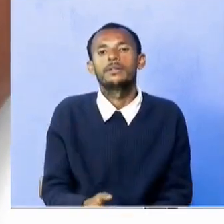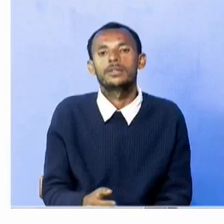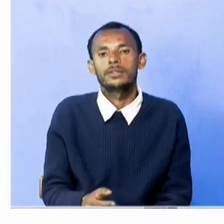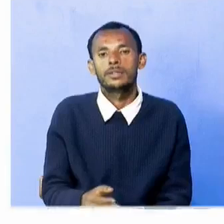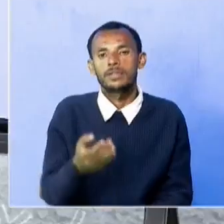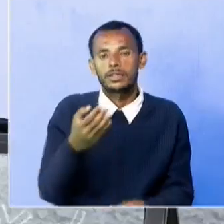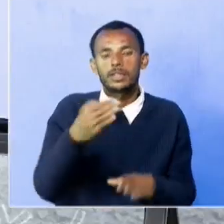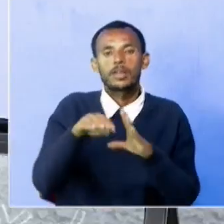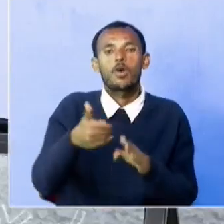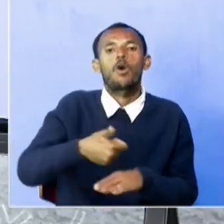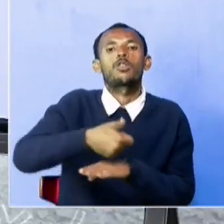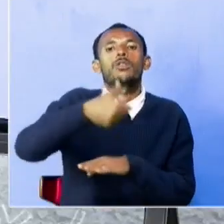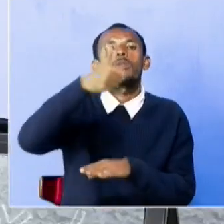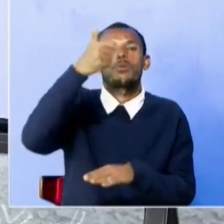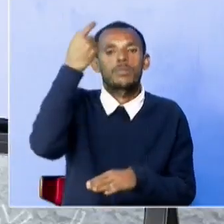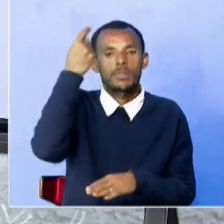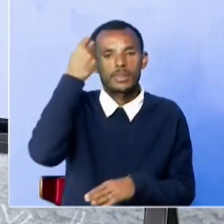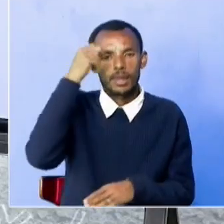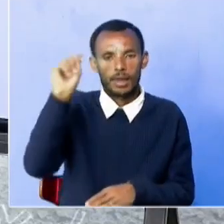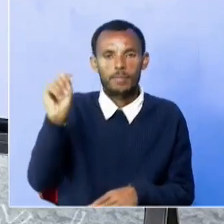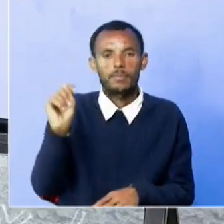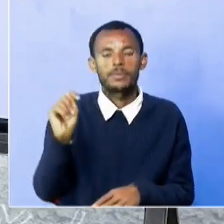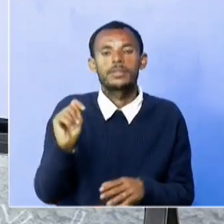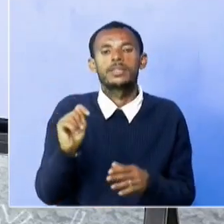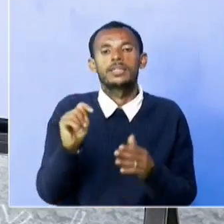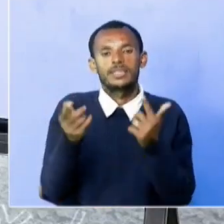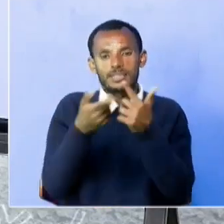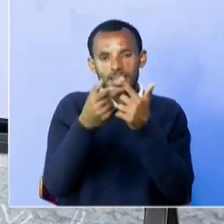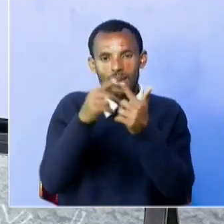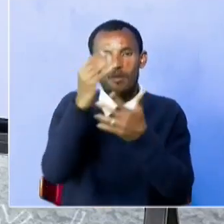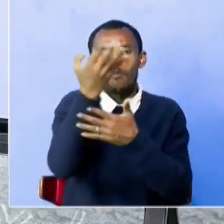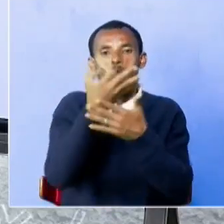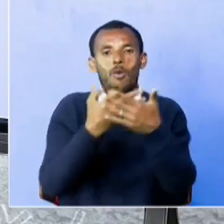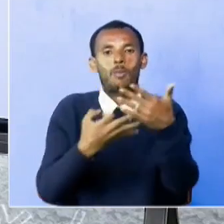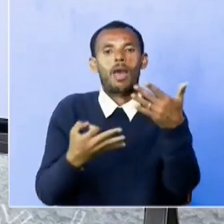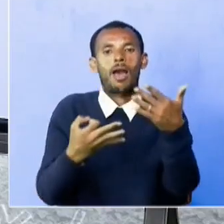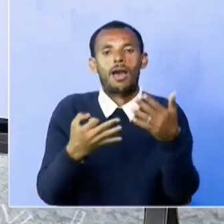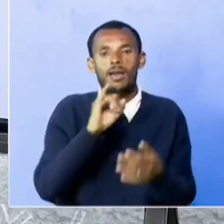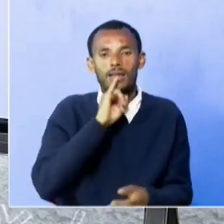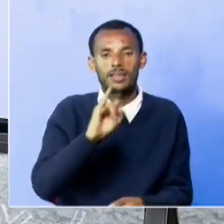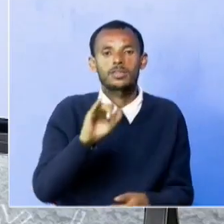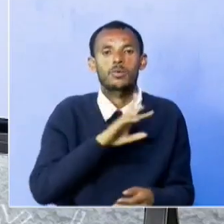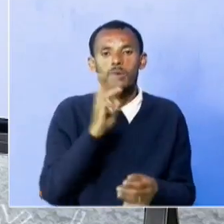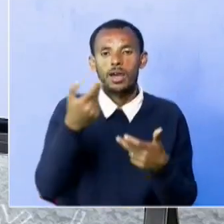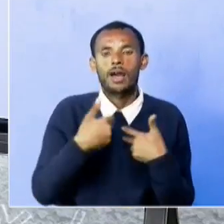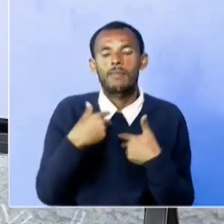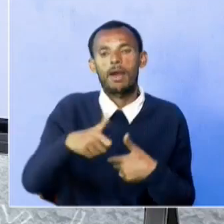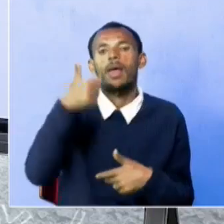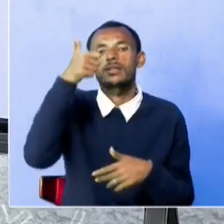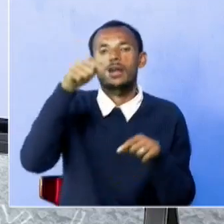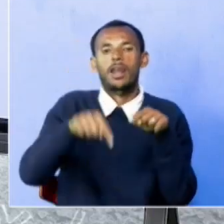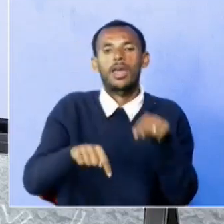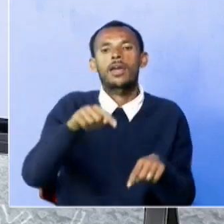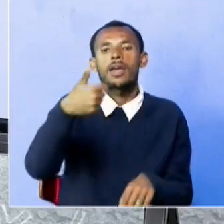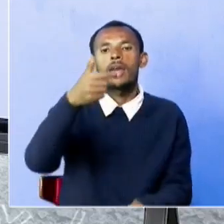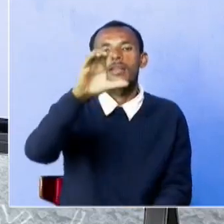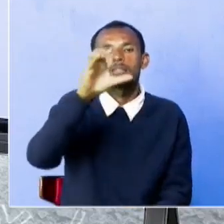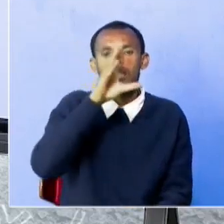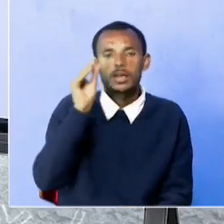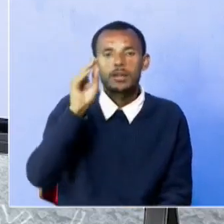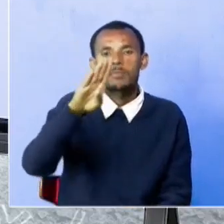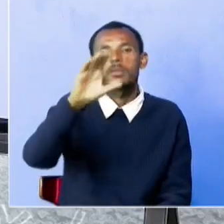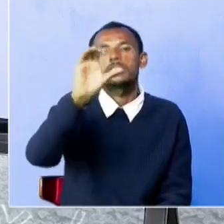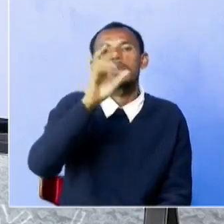in altitude theorem, right? The second formula is we have another leg, okay? AC and BC